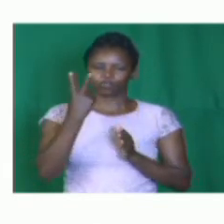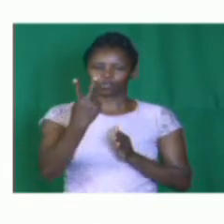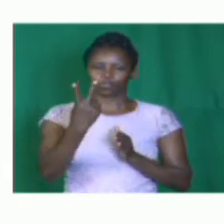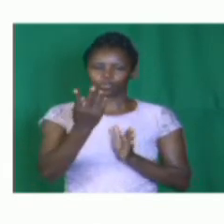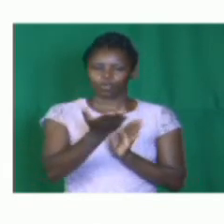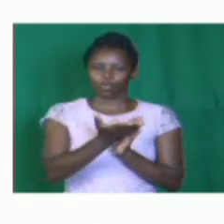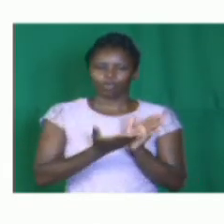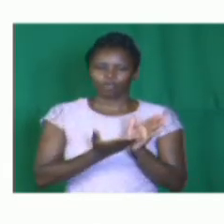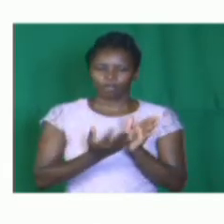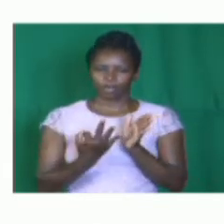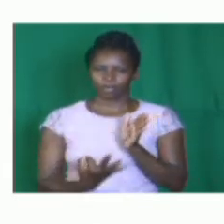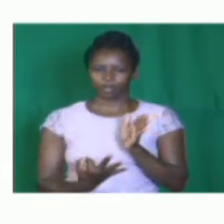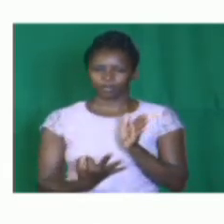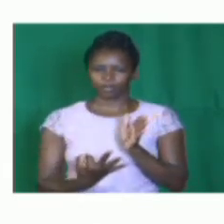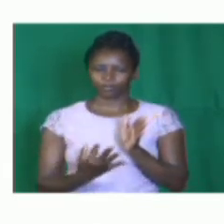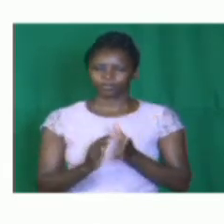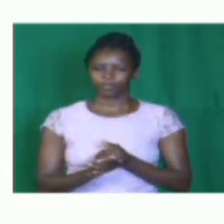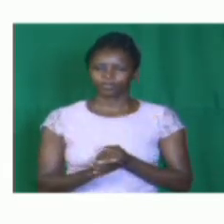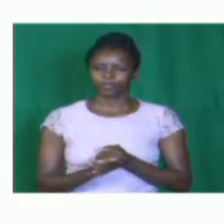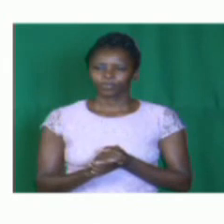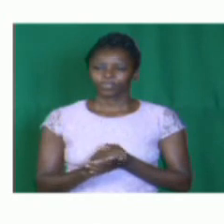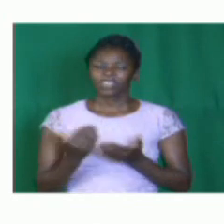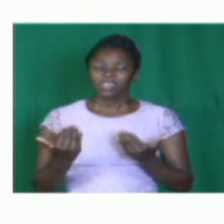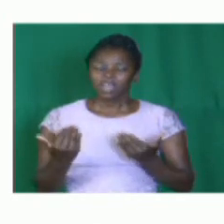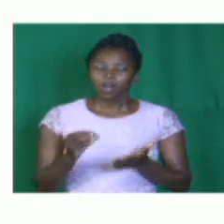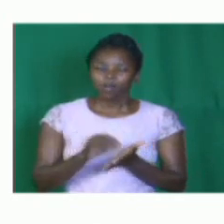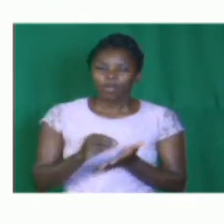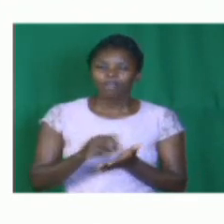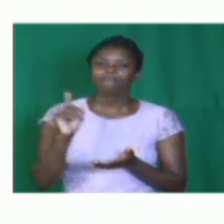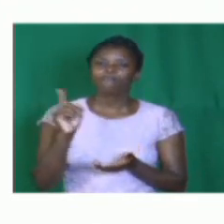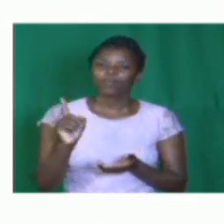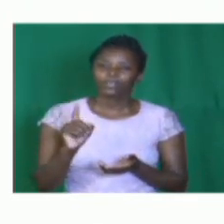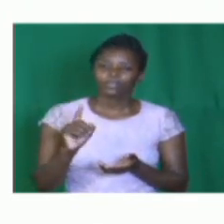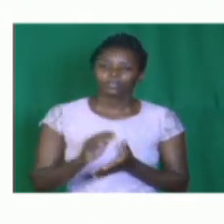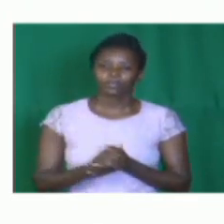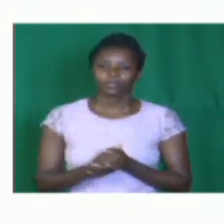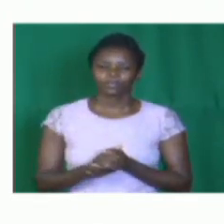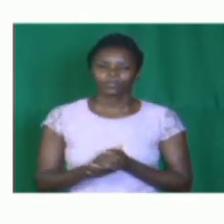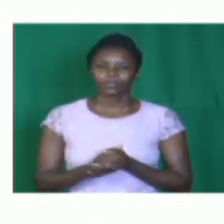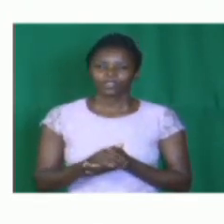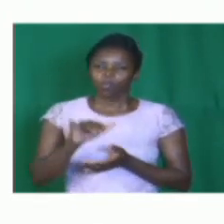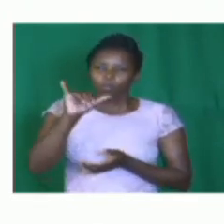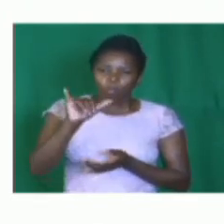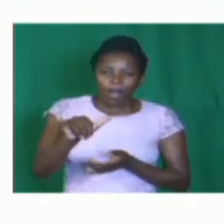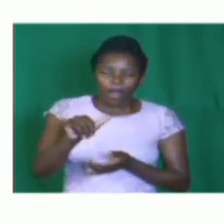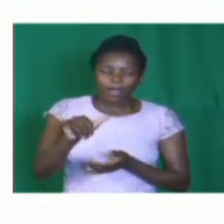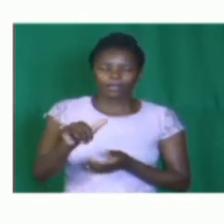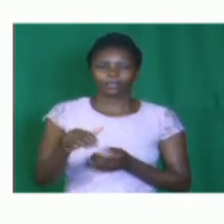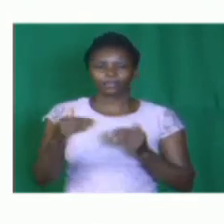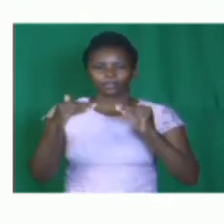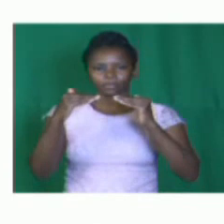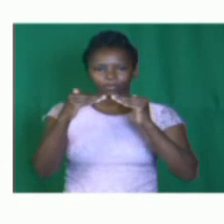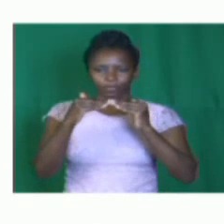-2/3. So what do we have now? Now we have y is equal